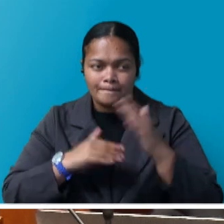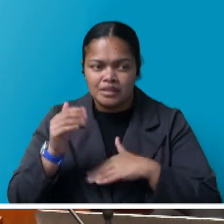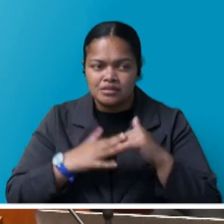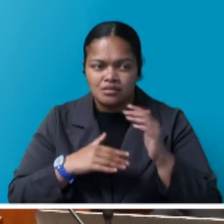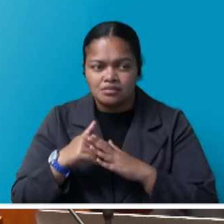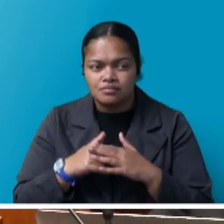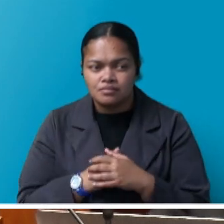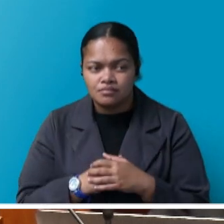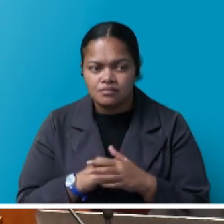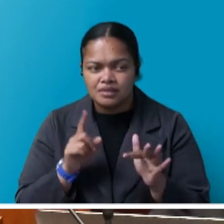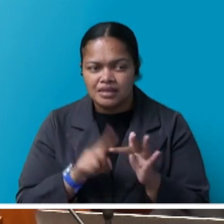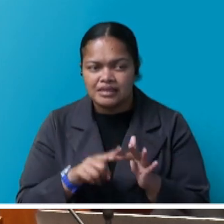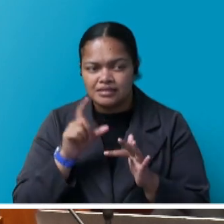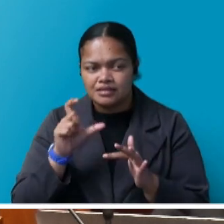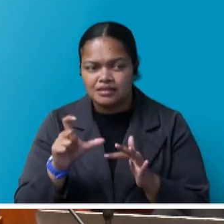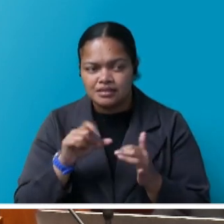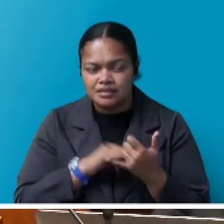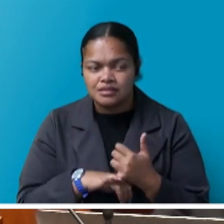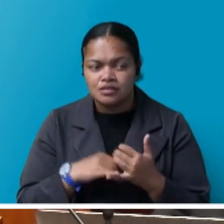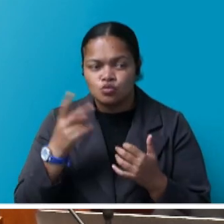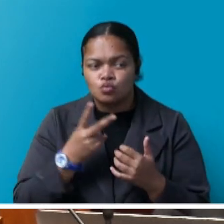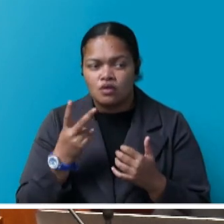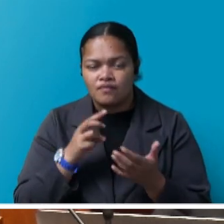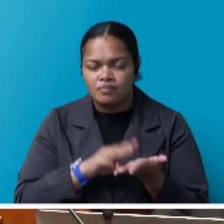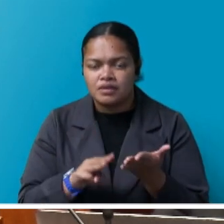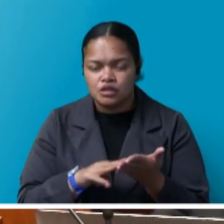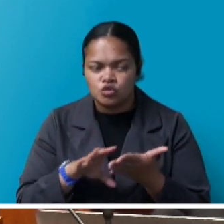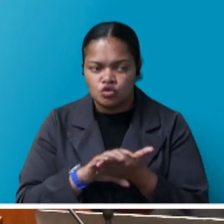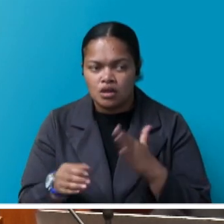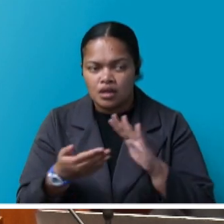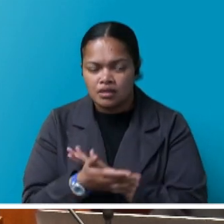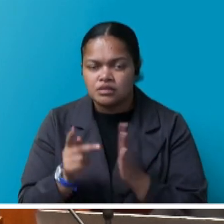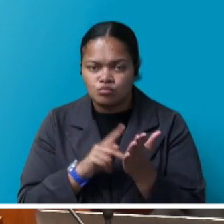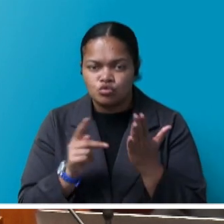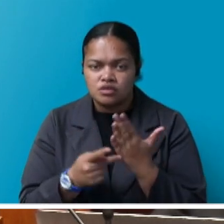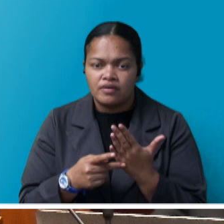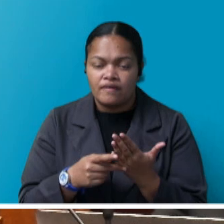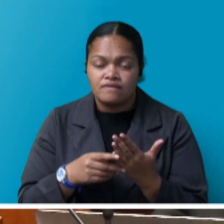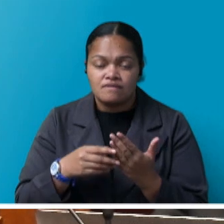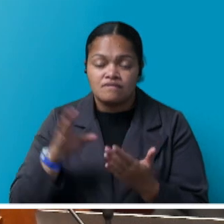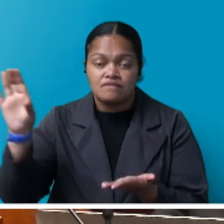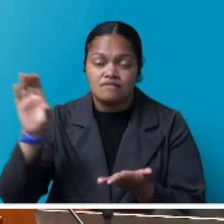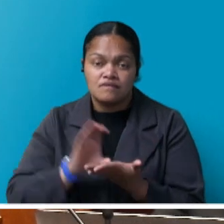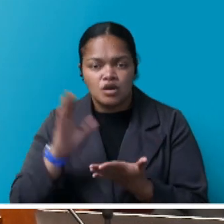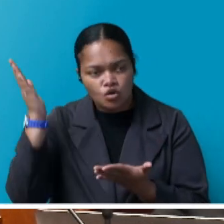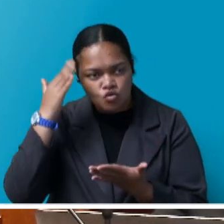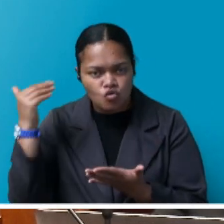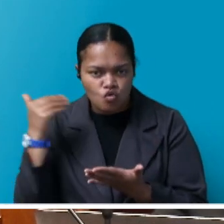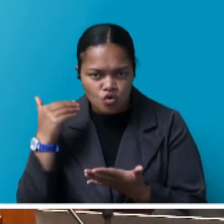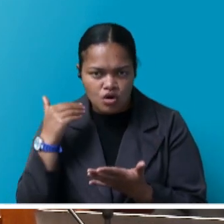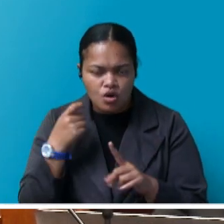retrofit ECs with a budget of $12 million under a project that is funded by the Korea International Cooperation Agency, or